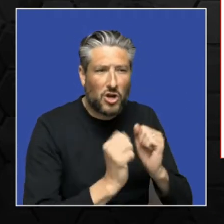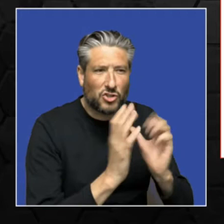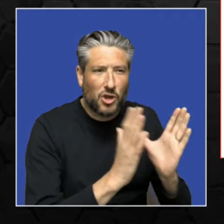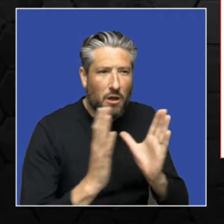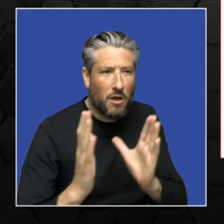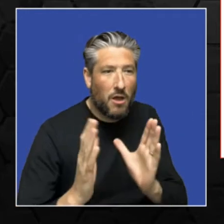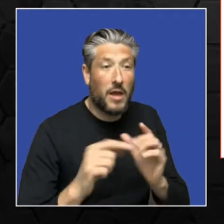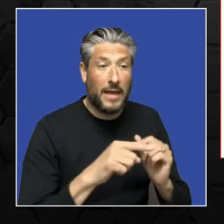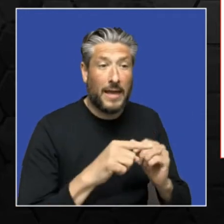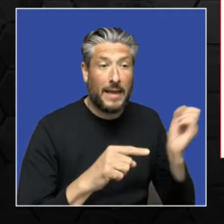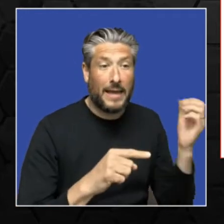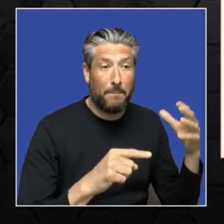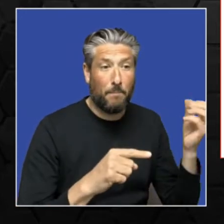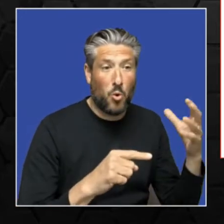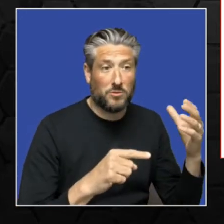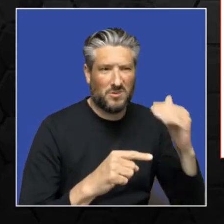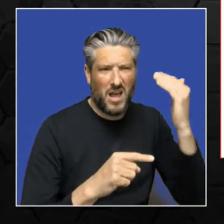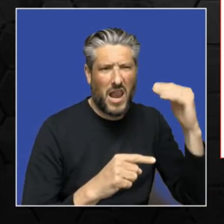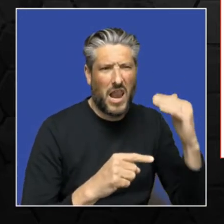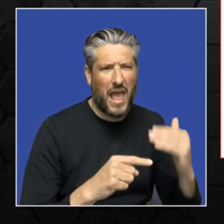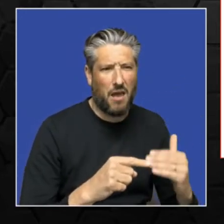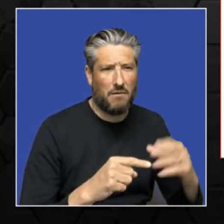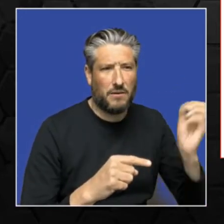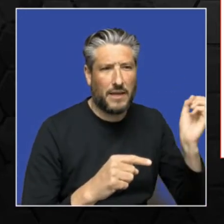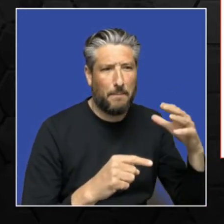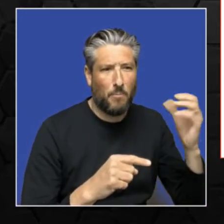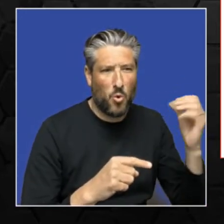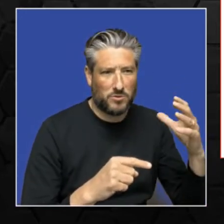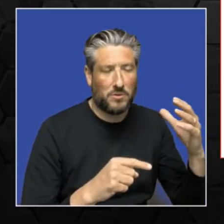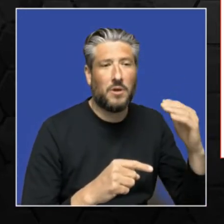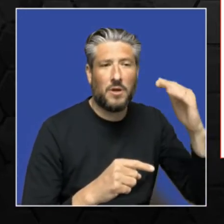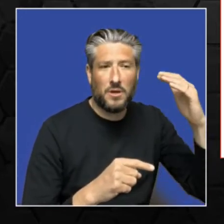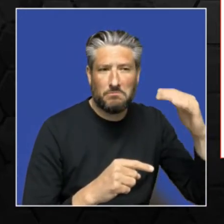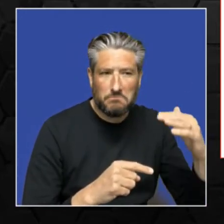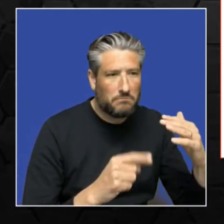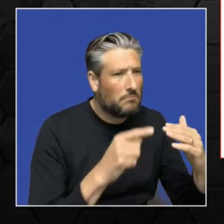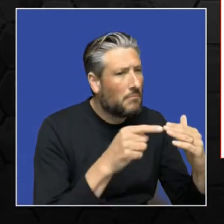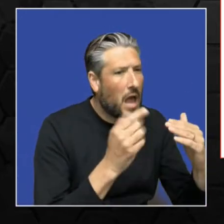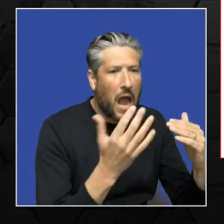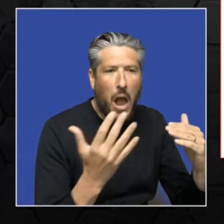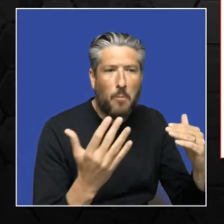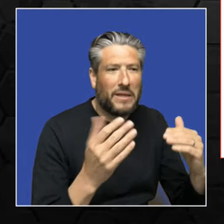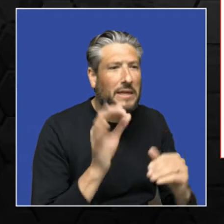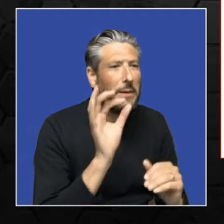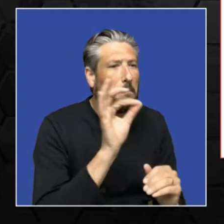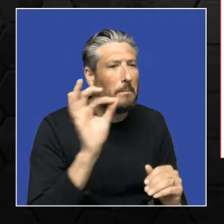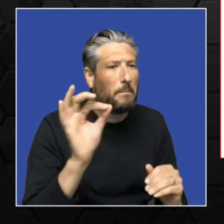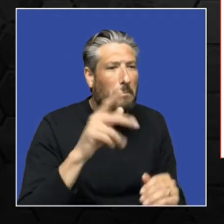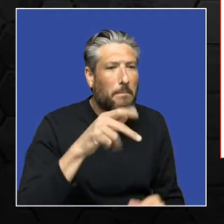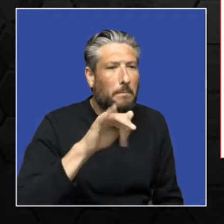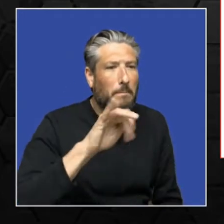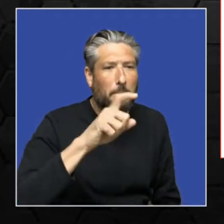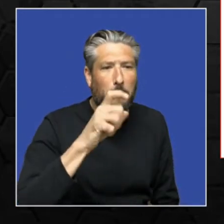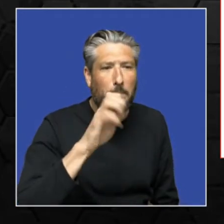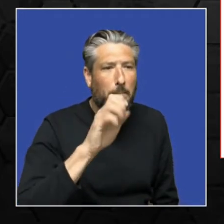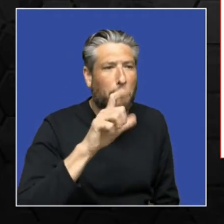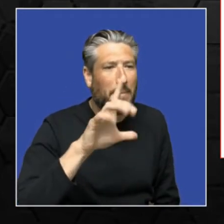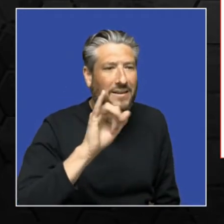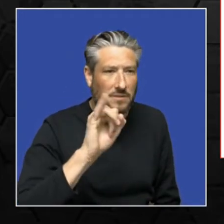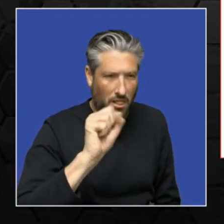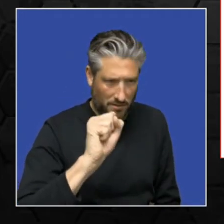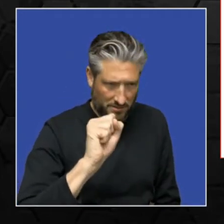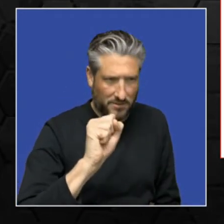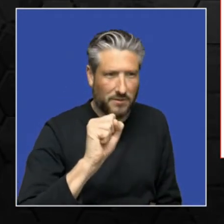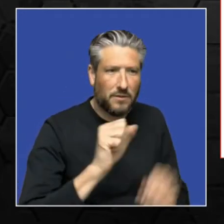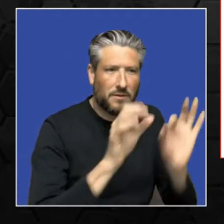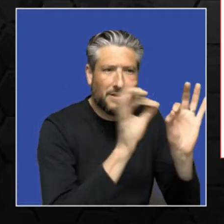have maybe the number of pixels that are there in the image or some features like that. And then you would have the output layer. The